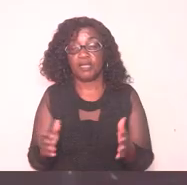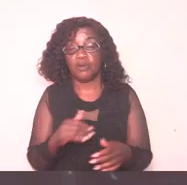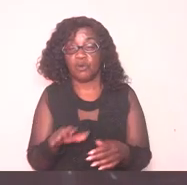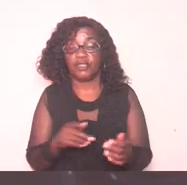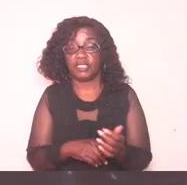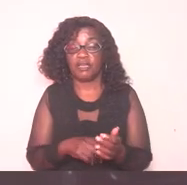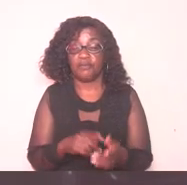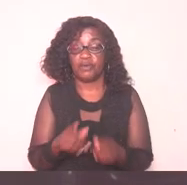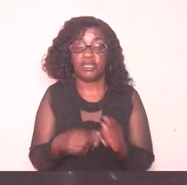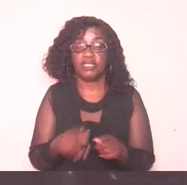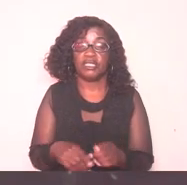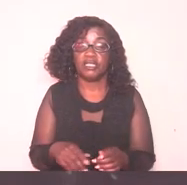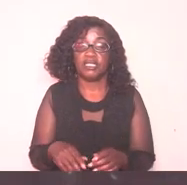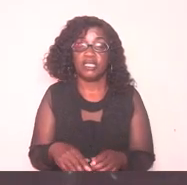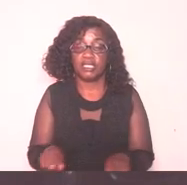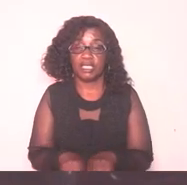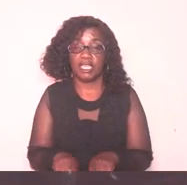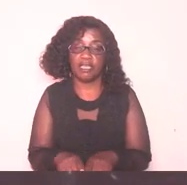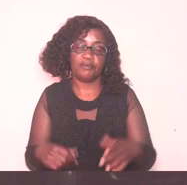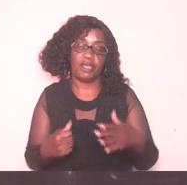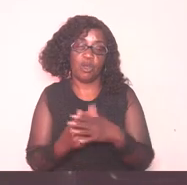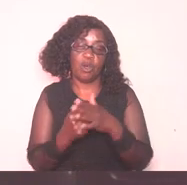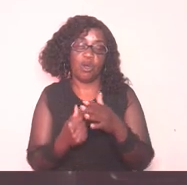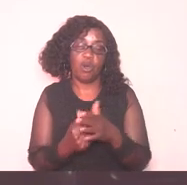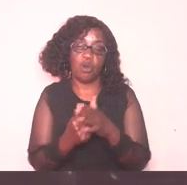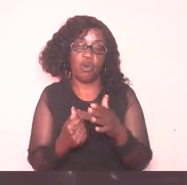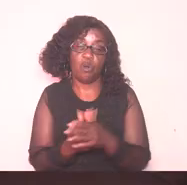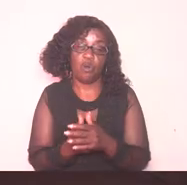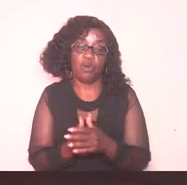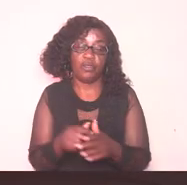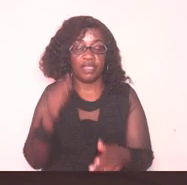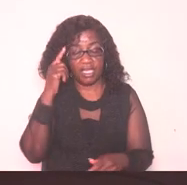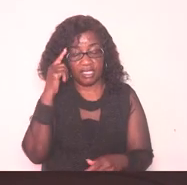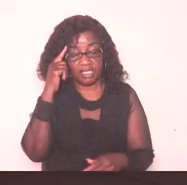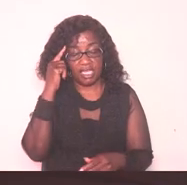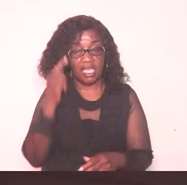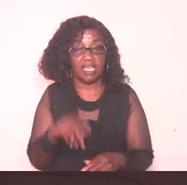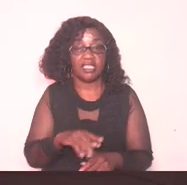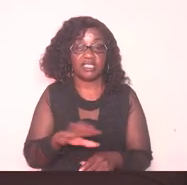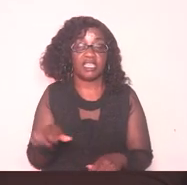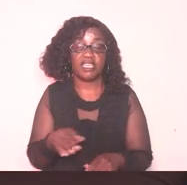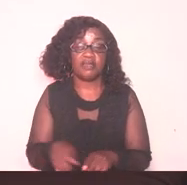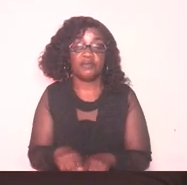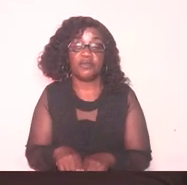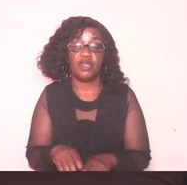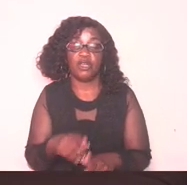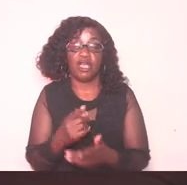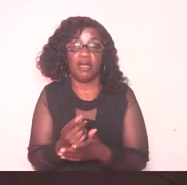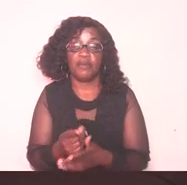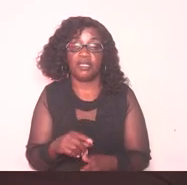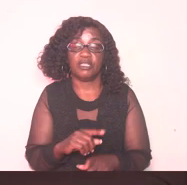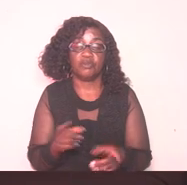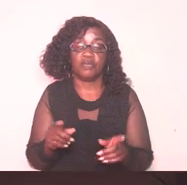that's what we're saying. That's what we want the law to support. We want the law to support this idea that these things are not things that happen in